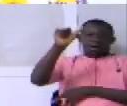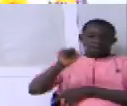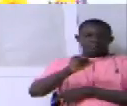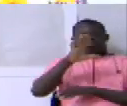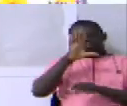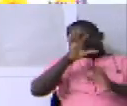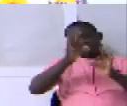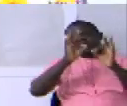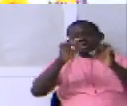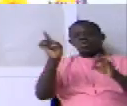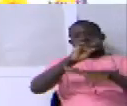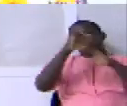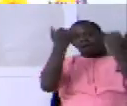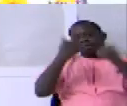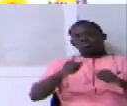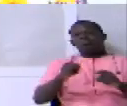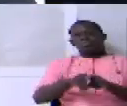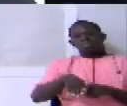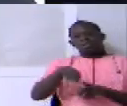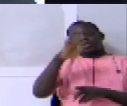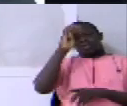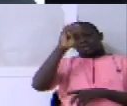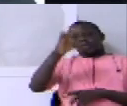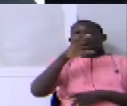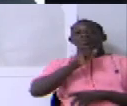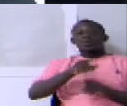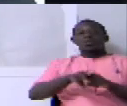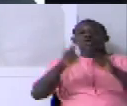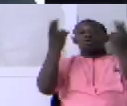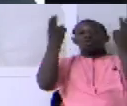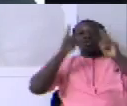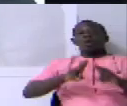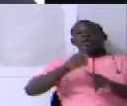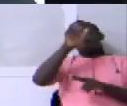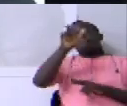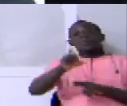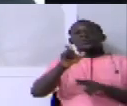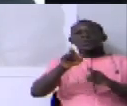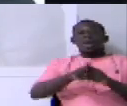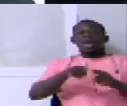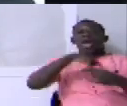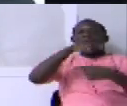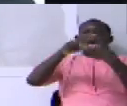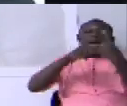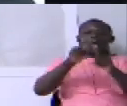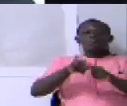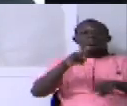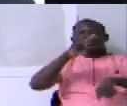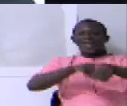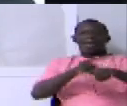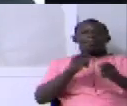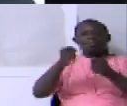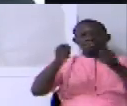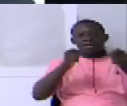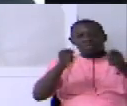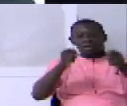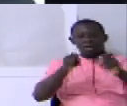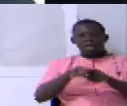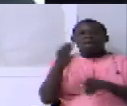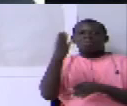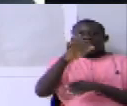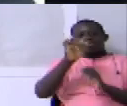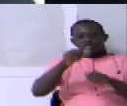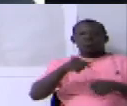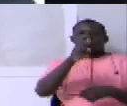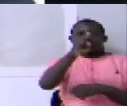purison takana sede yaro la jang. Thank you, sir. Council, with reference to time management, maybe you can